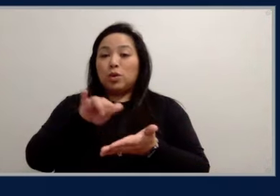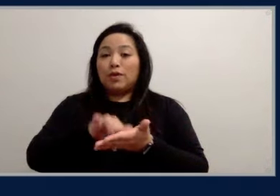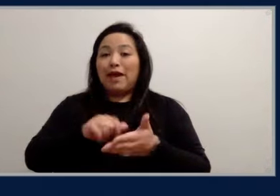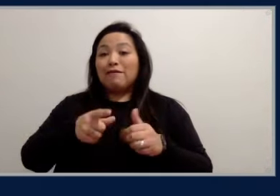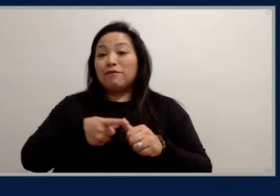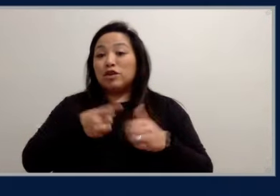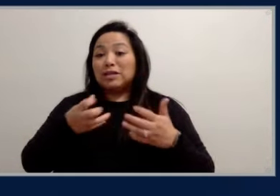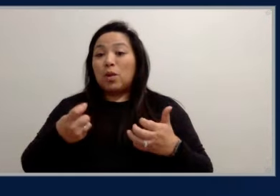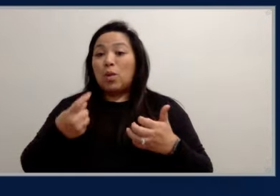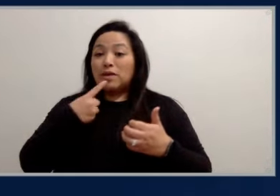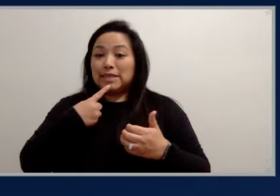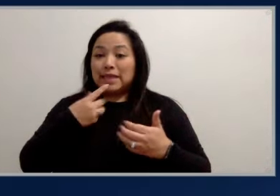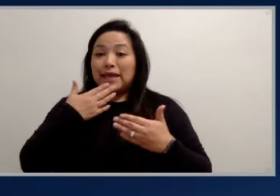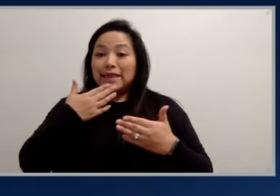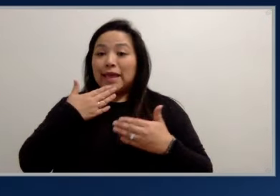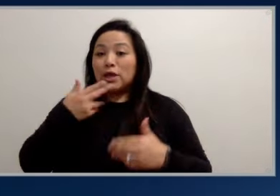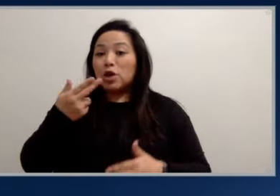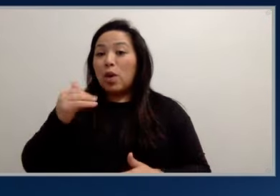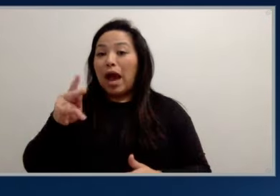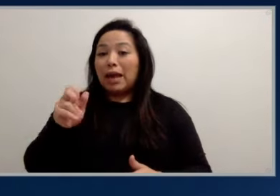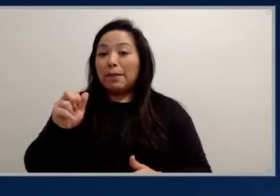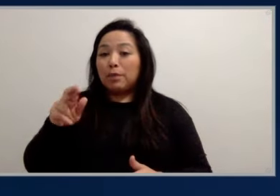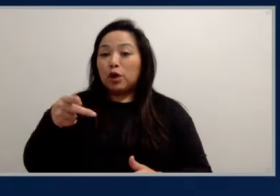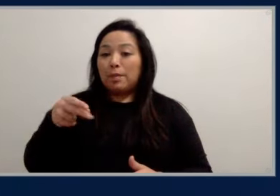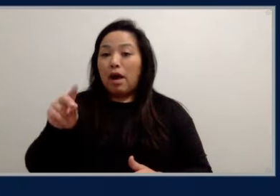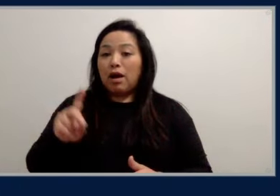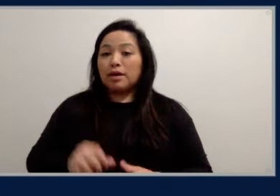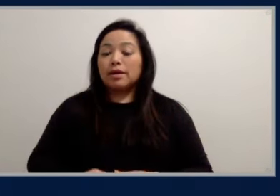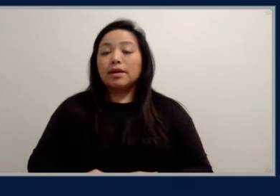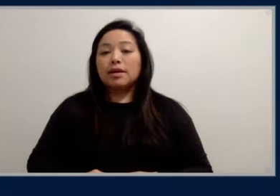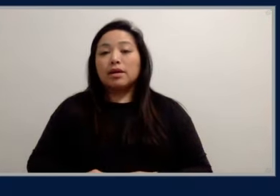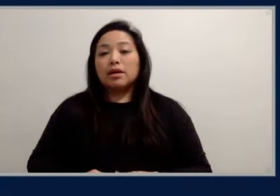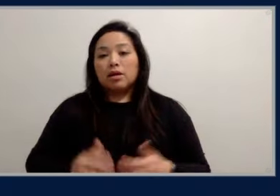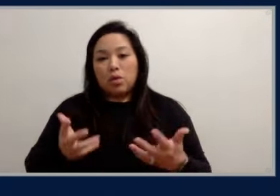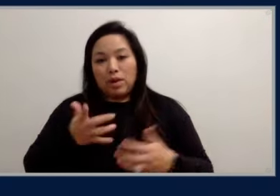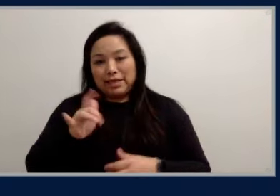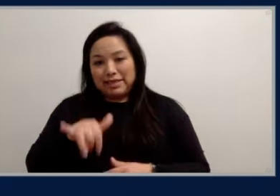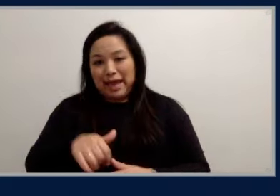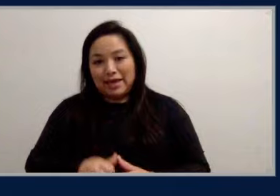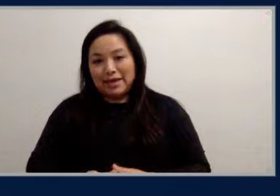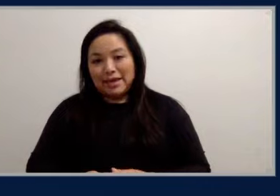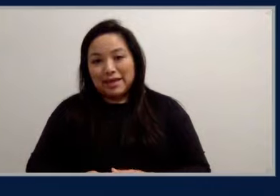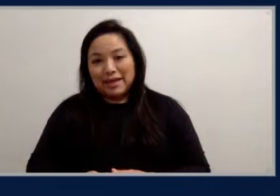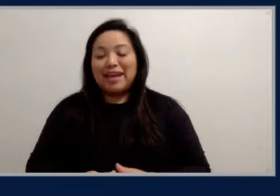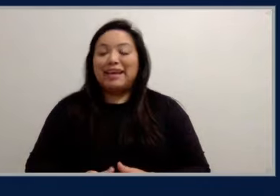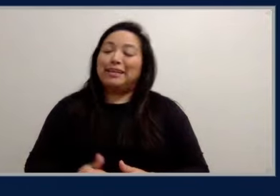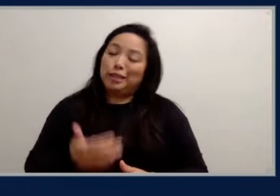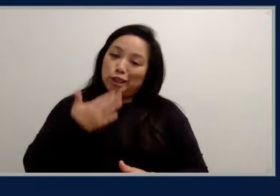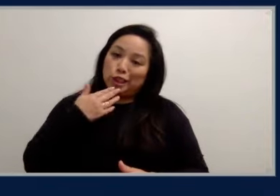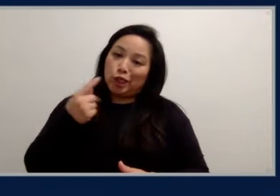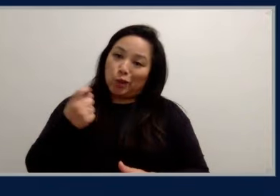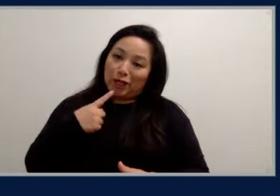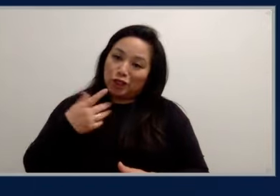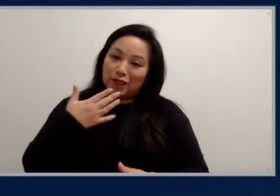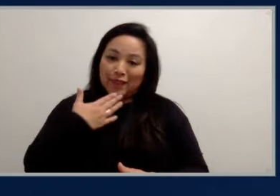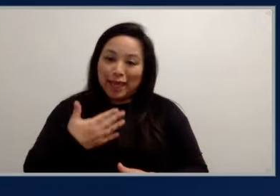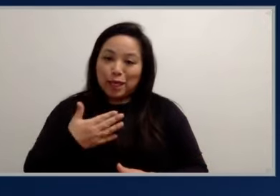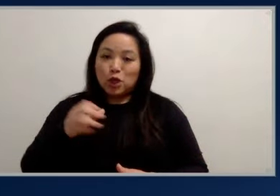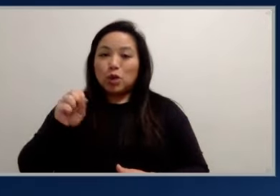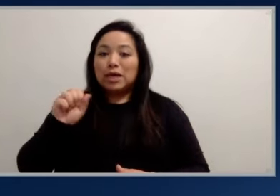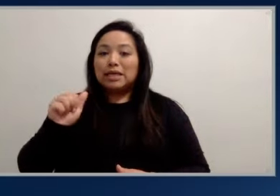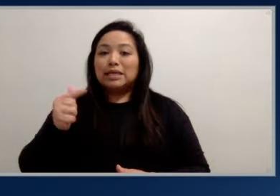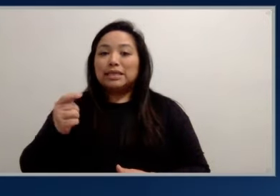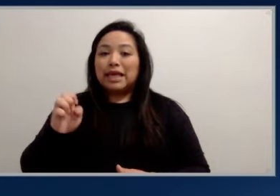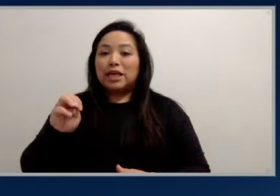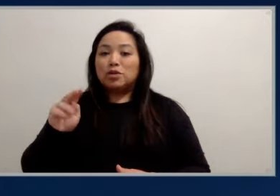about HyperPod first. Let's start with the basics. Already said it. What is it? Yeah, that's a great question. Thank you. So SageMaker HyperPod is a